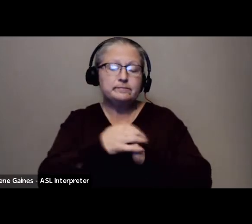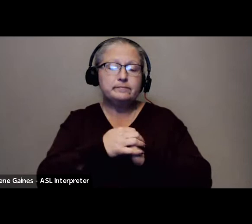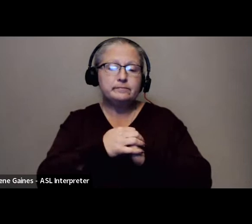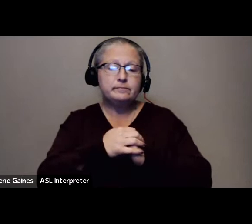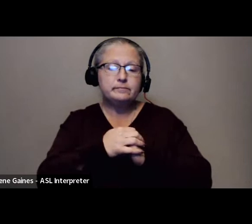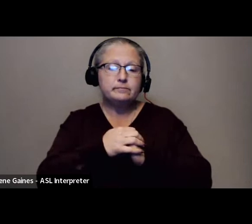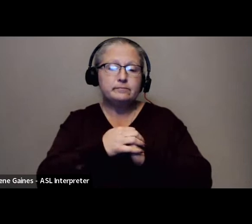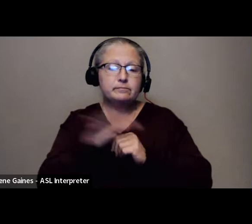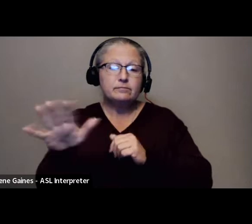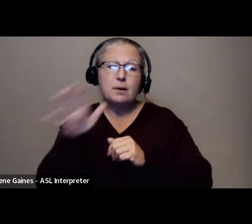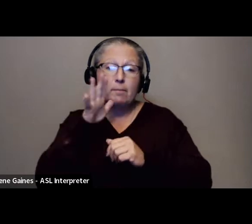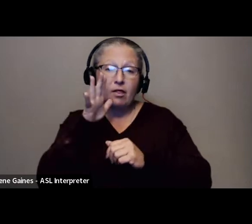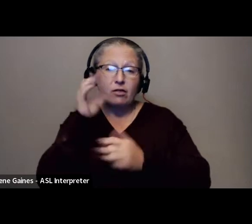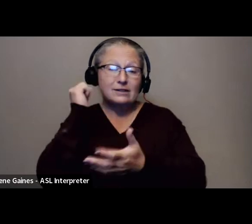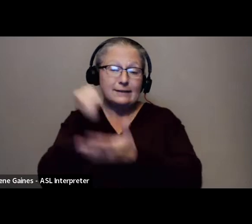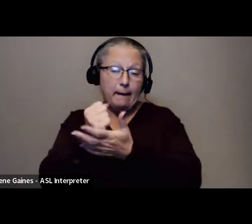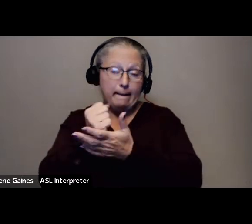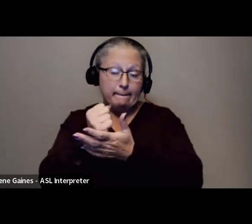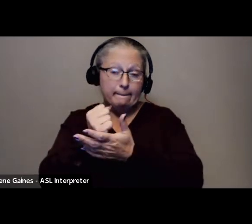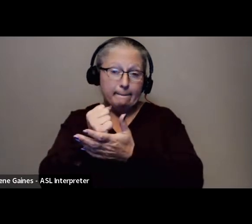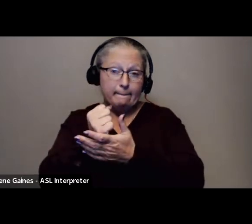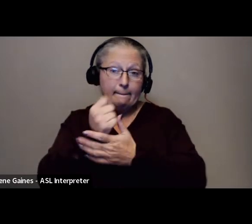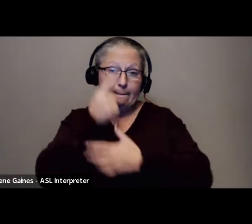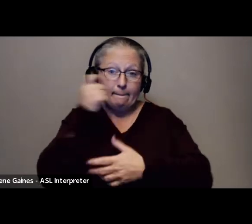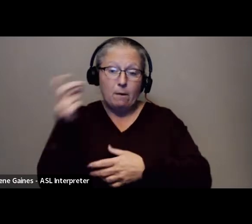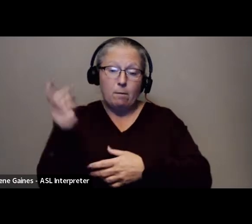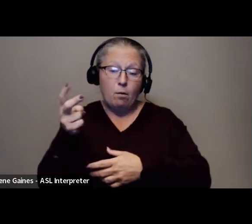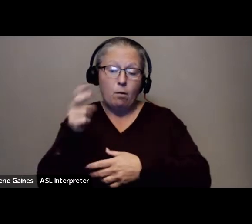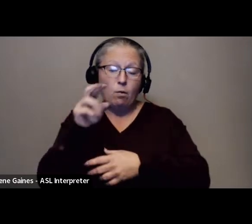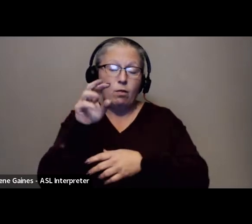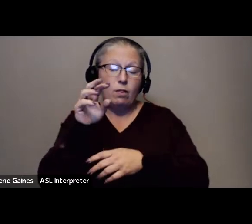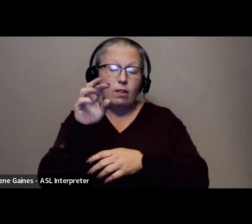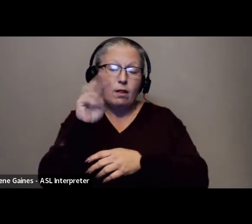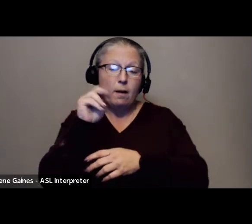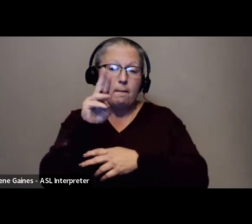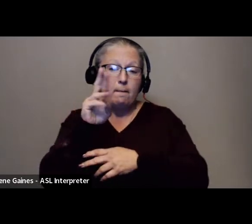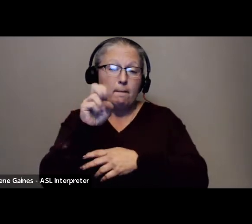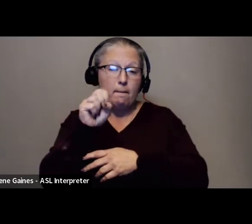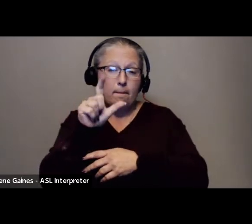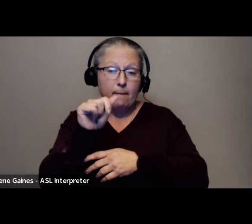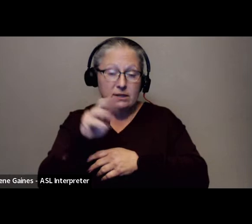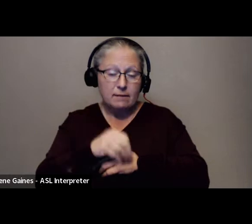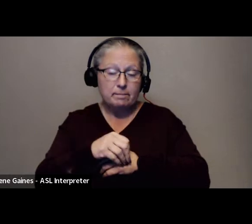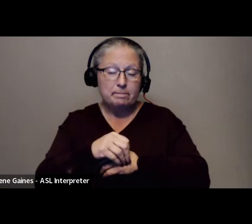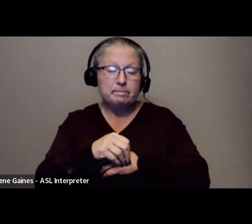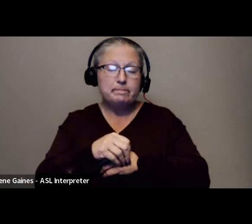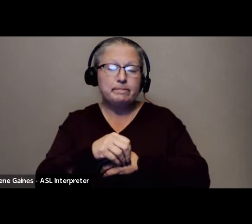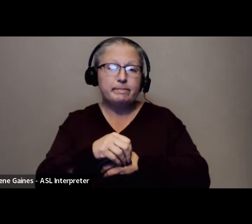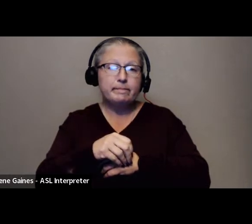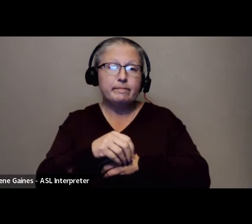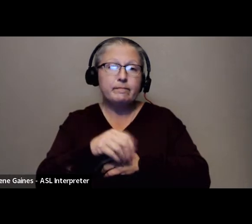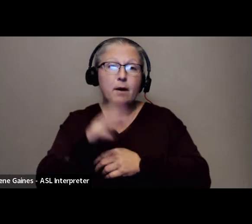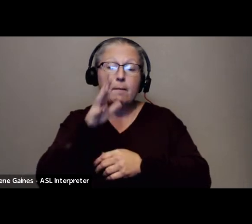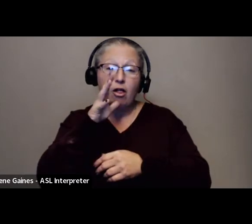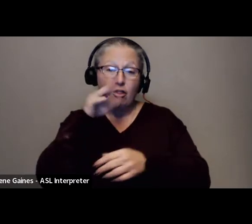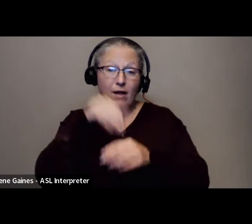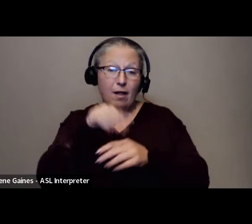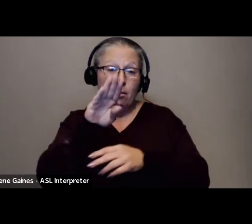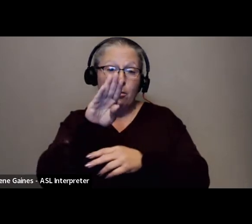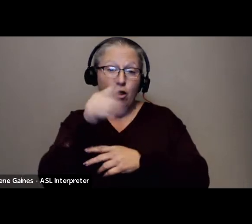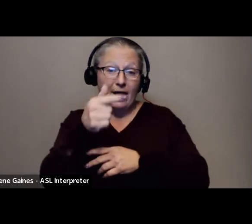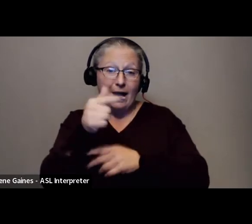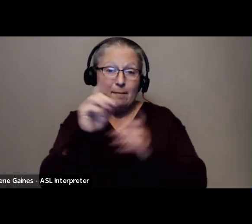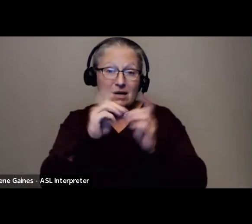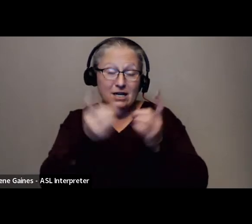and his mother also stabbed for being Muslim. There was a mother in the Burlingame district that